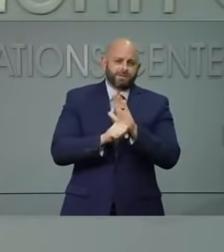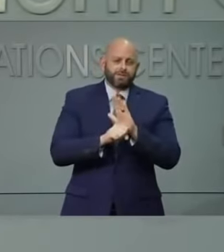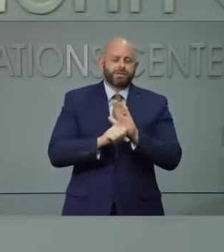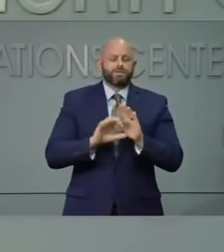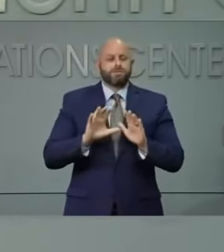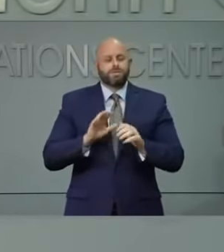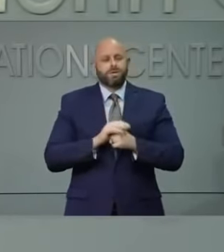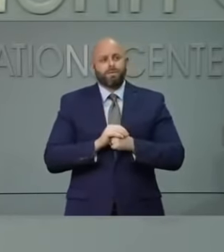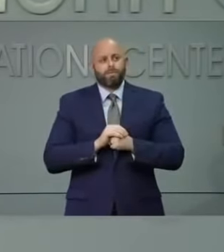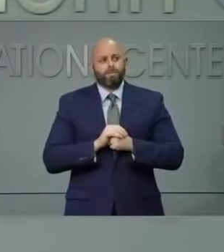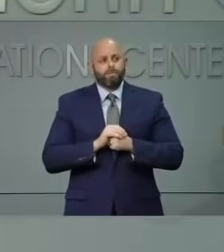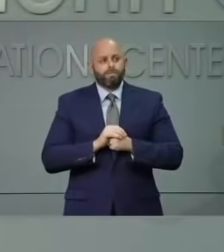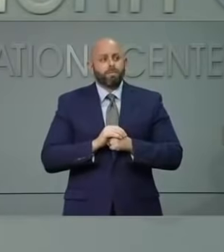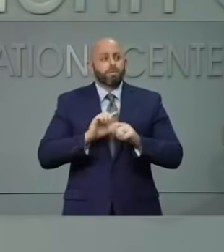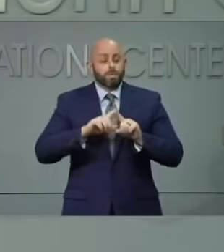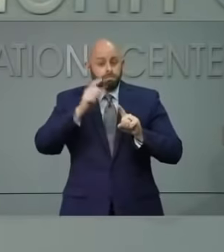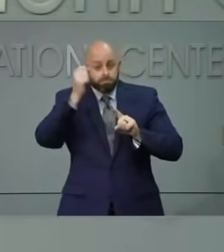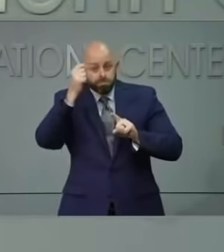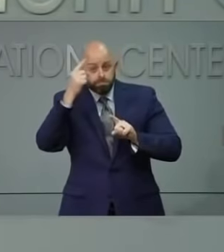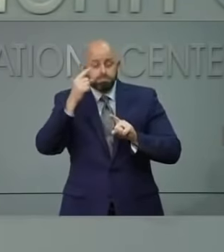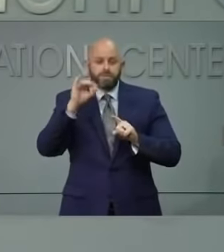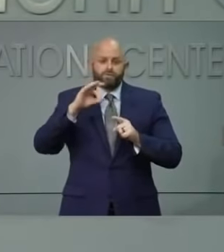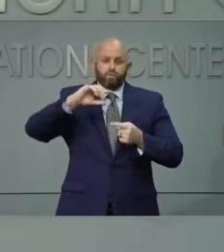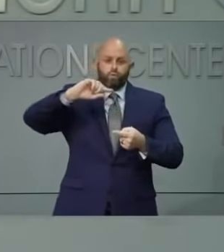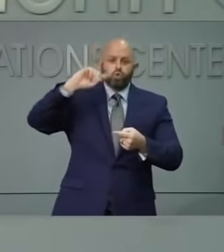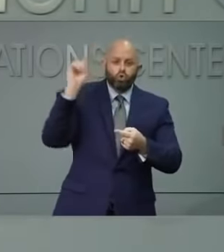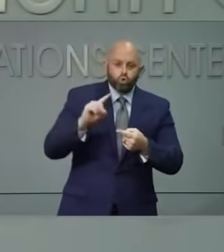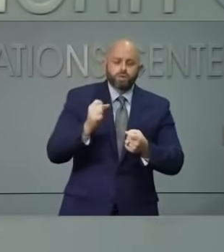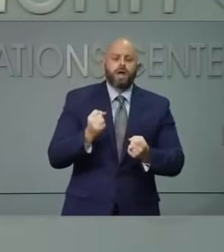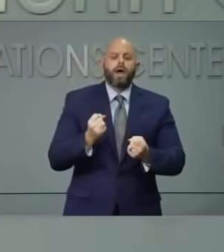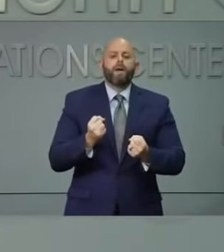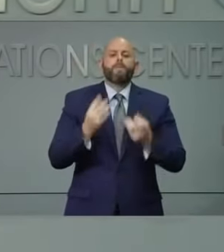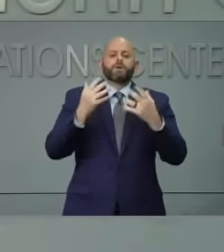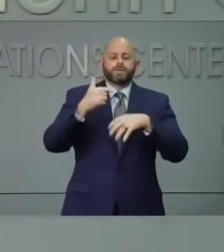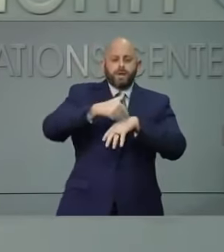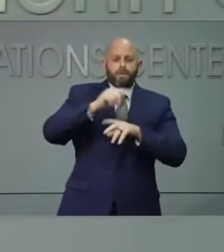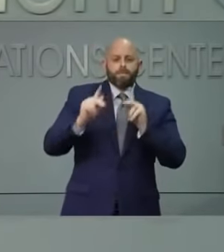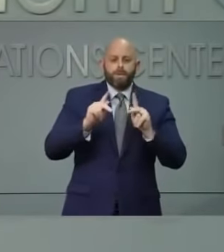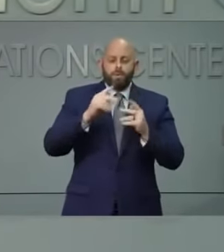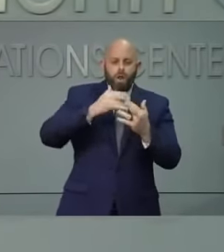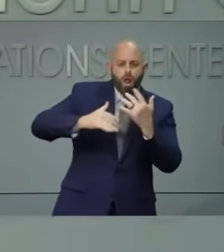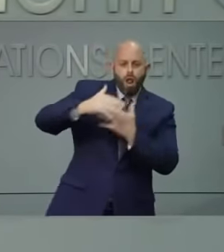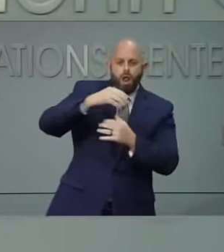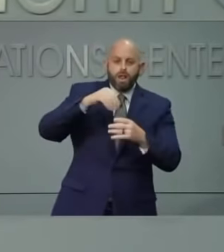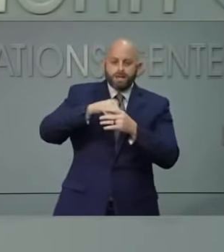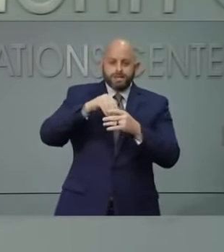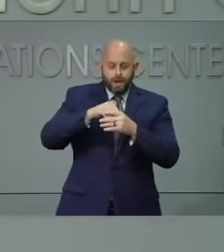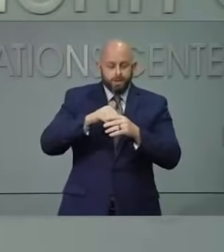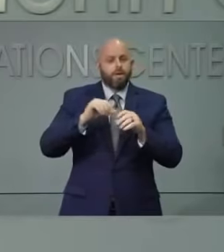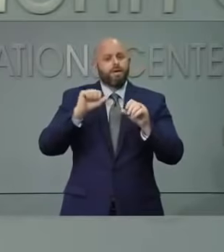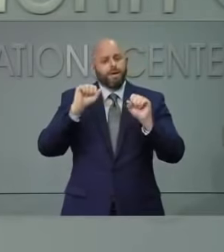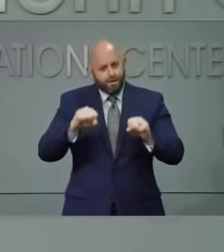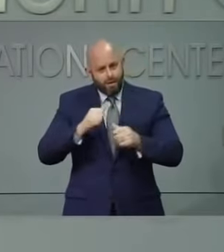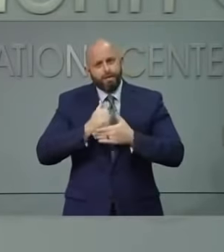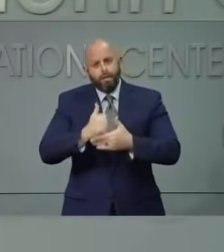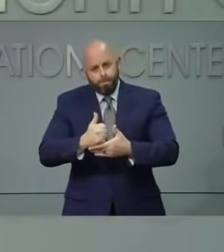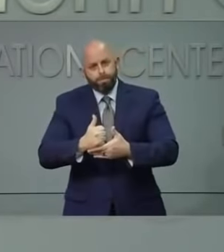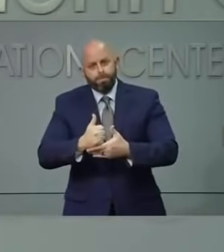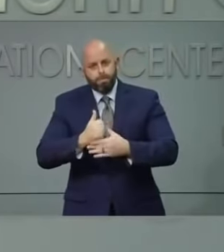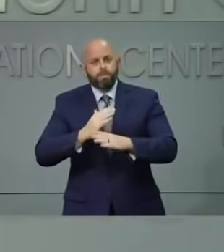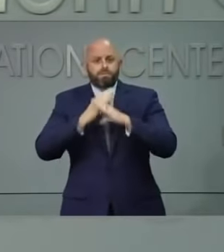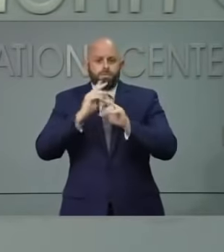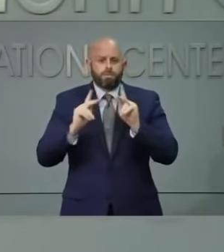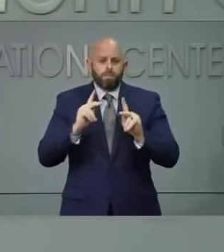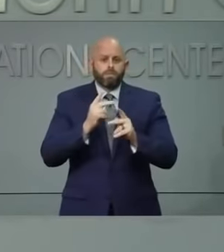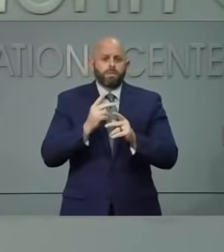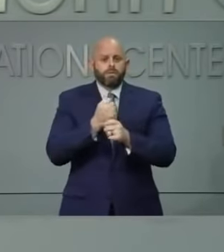whenever you reduce the times that people are together indoors, you are making a difference. And I think, a lot